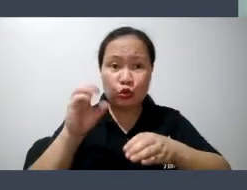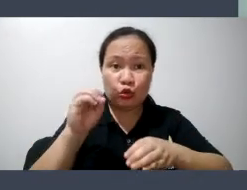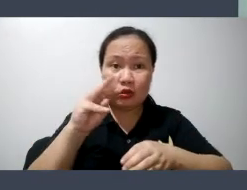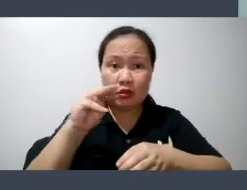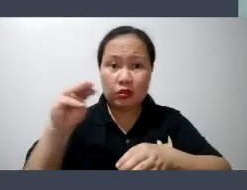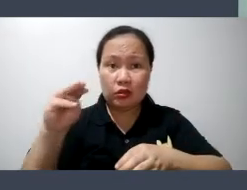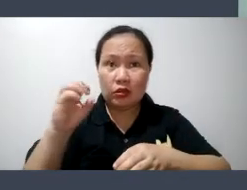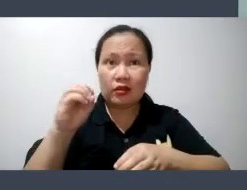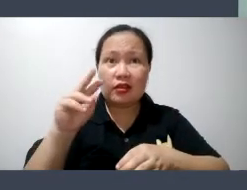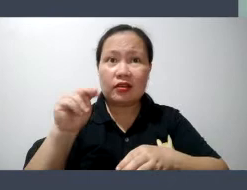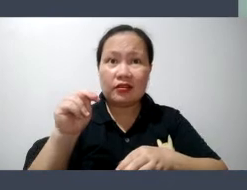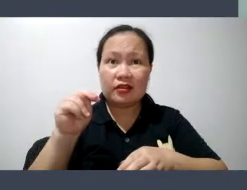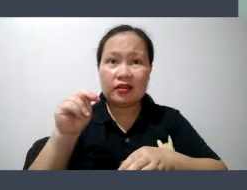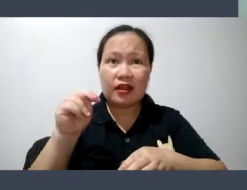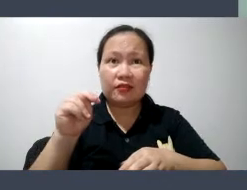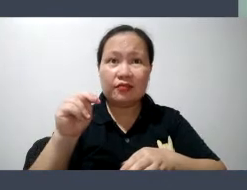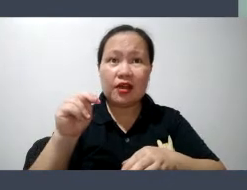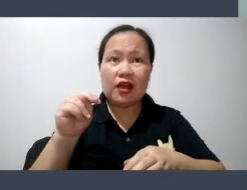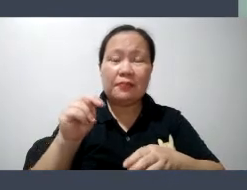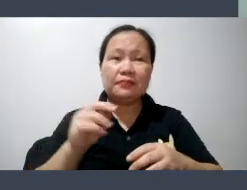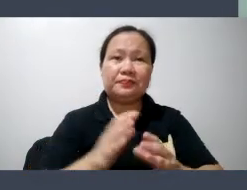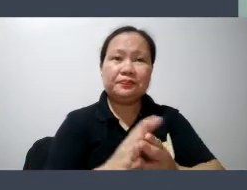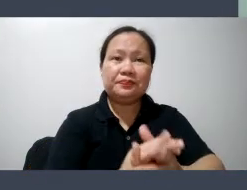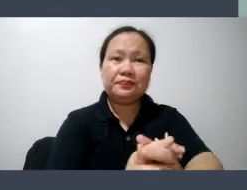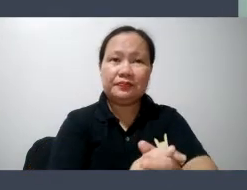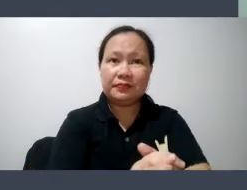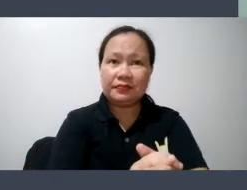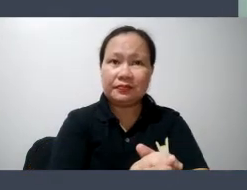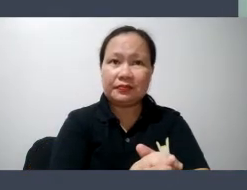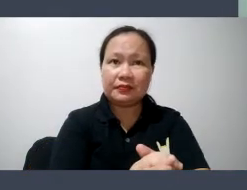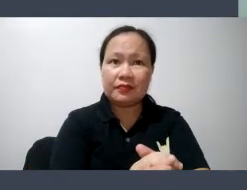You have those objects that have